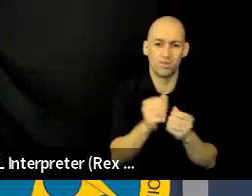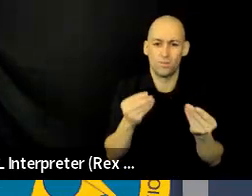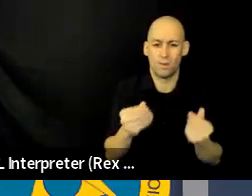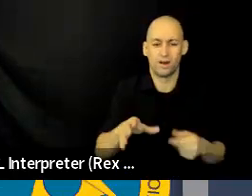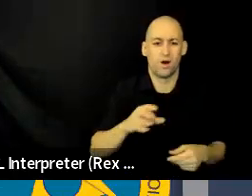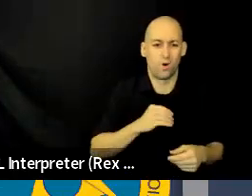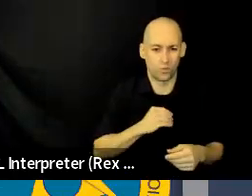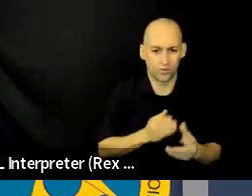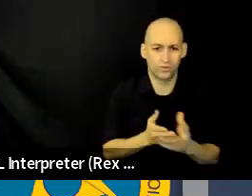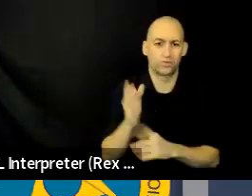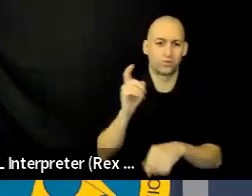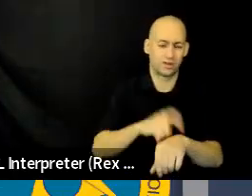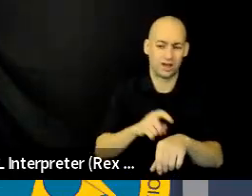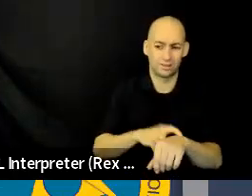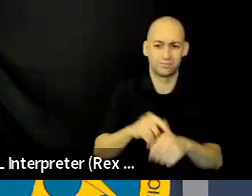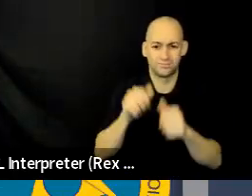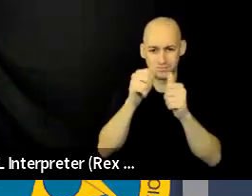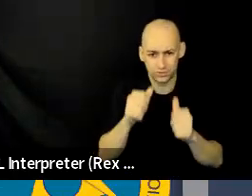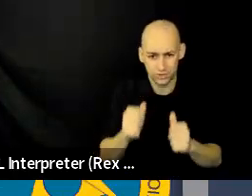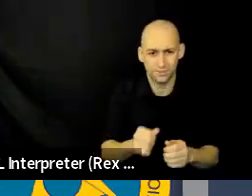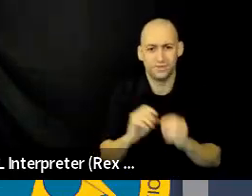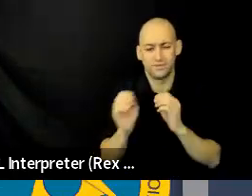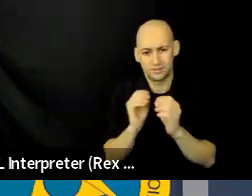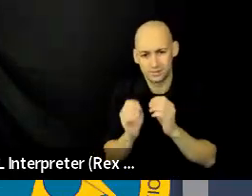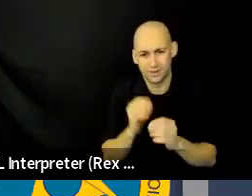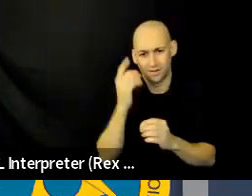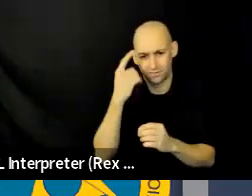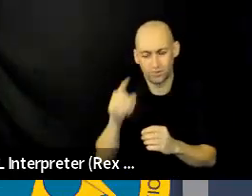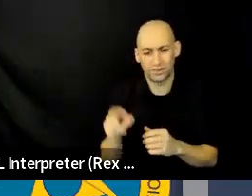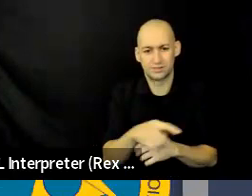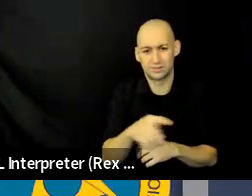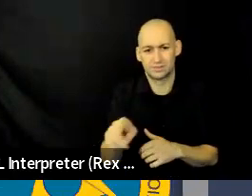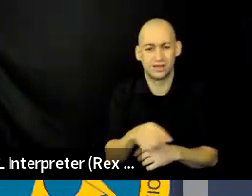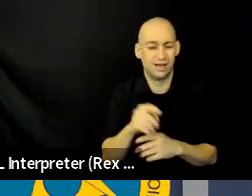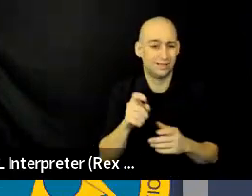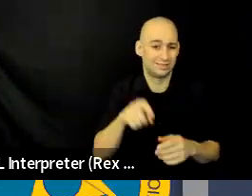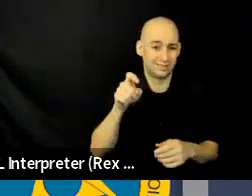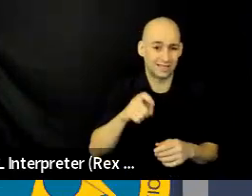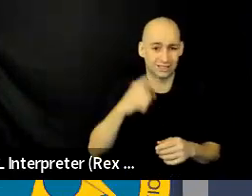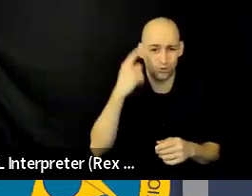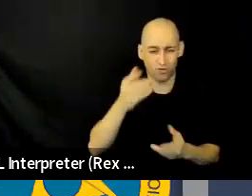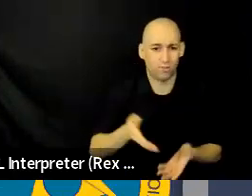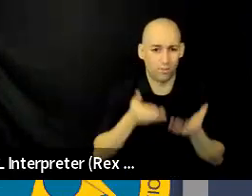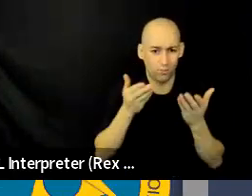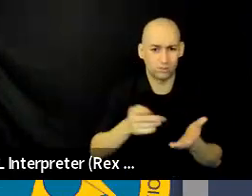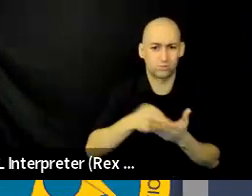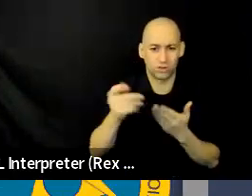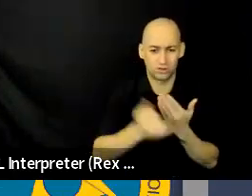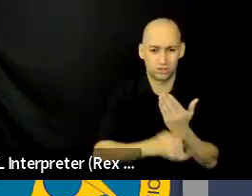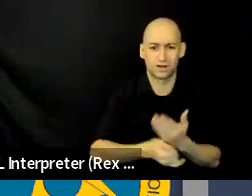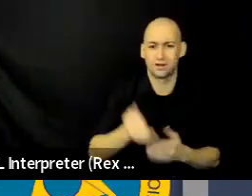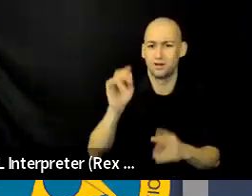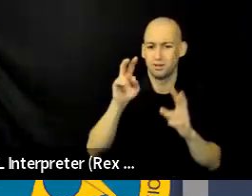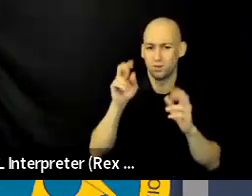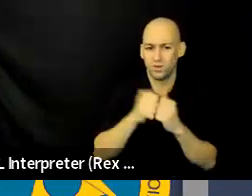make refinements that are in their interest. And it is necessary for the proposed project. And in terms of the offer